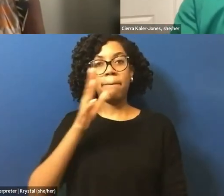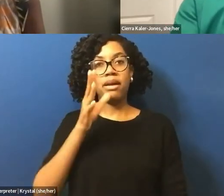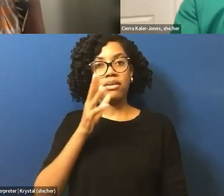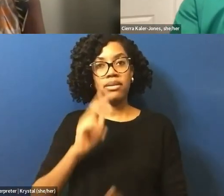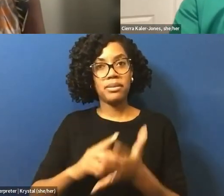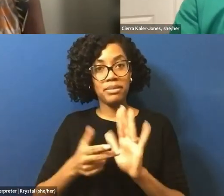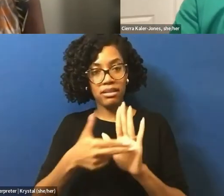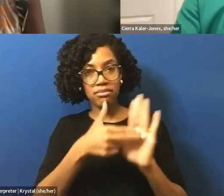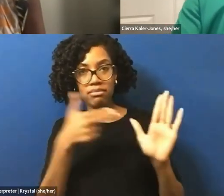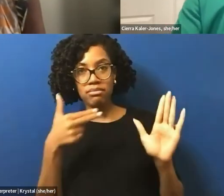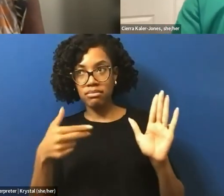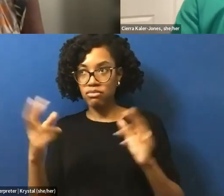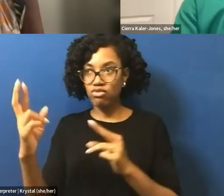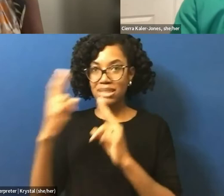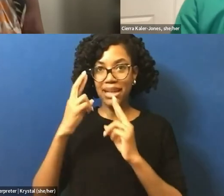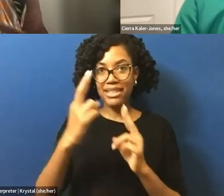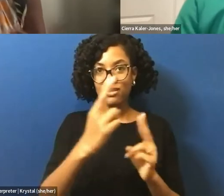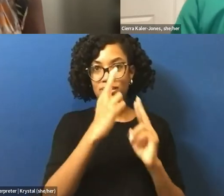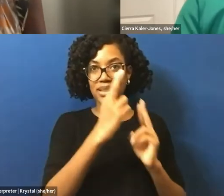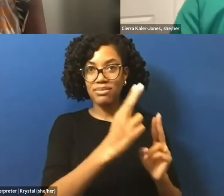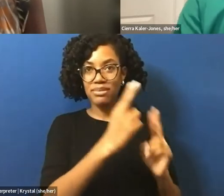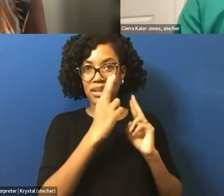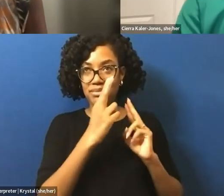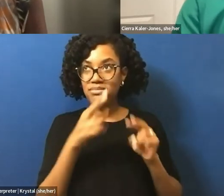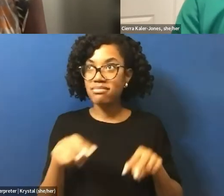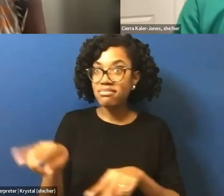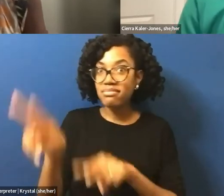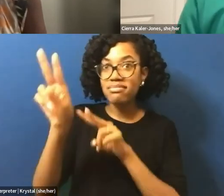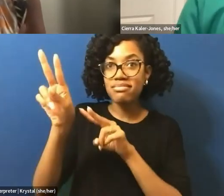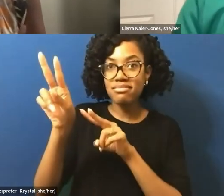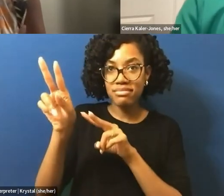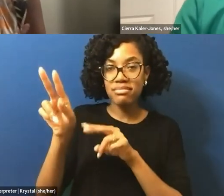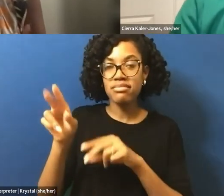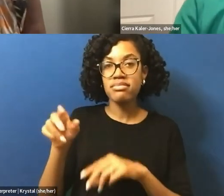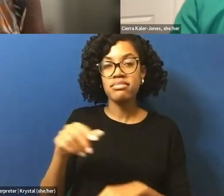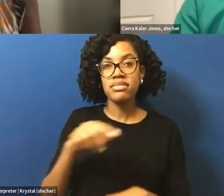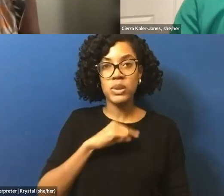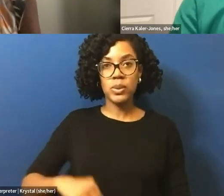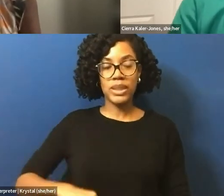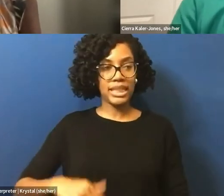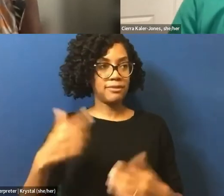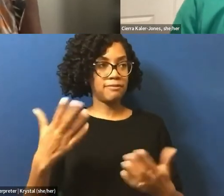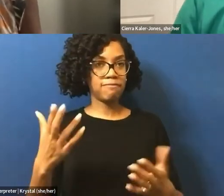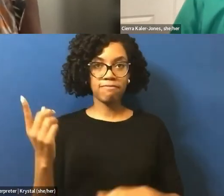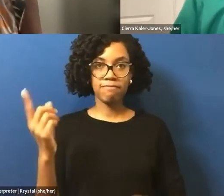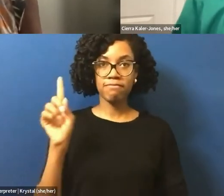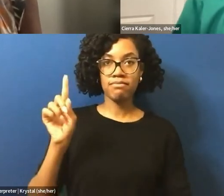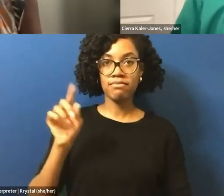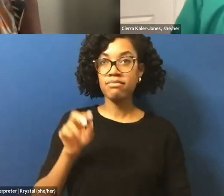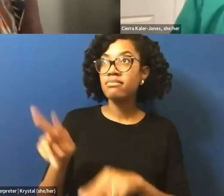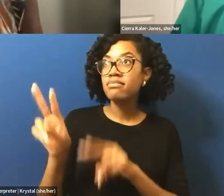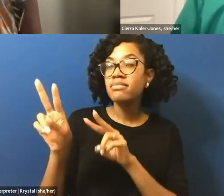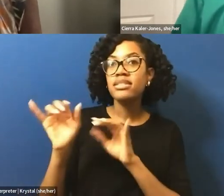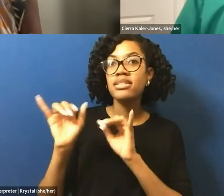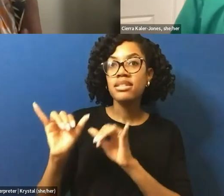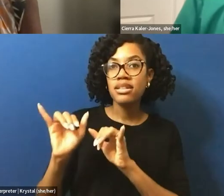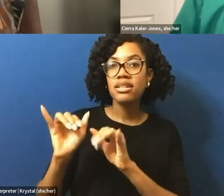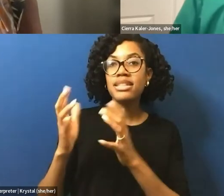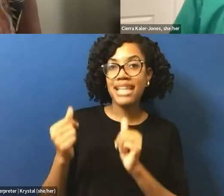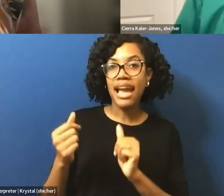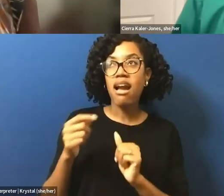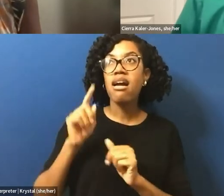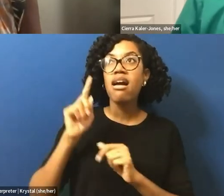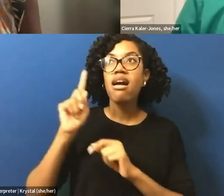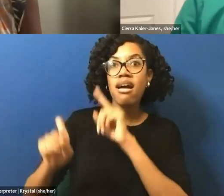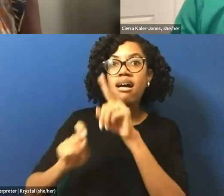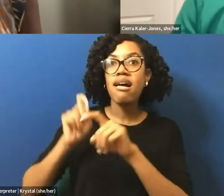to be respected and her advice is to be sought, right? And that makes it okay for her to be in these spaces with